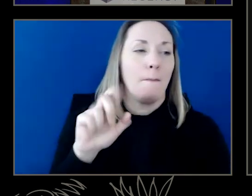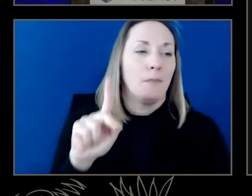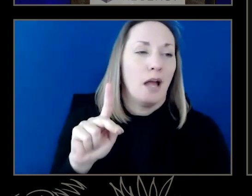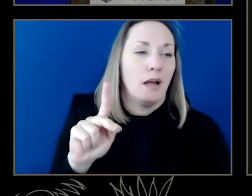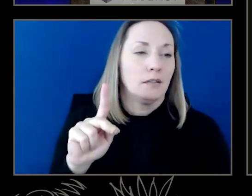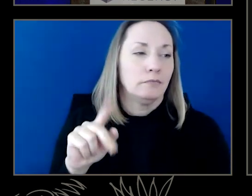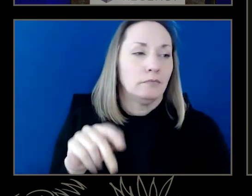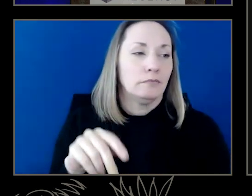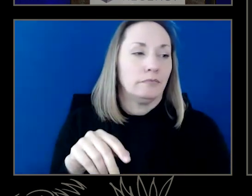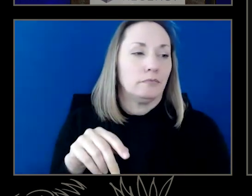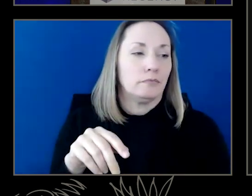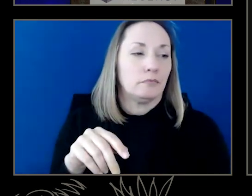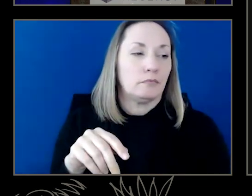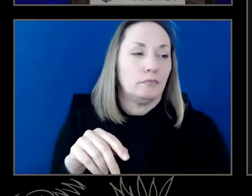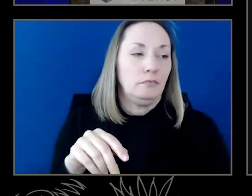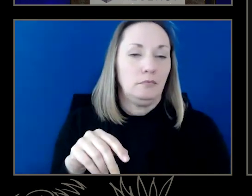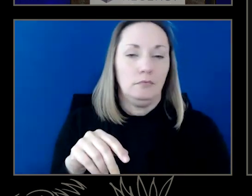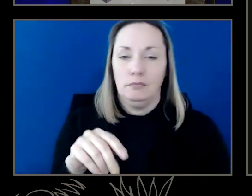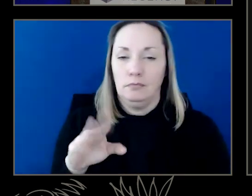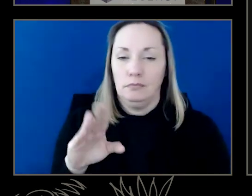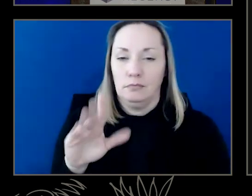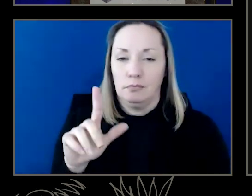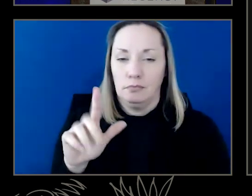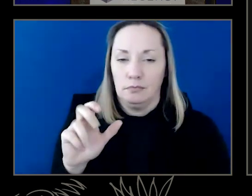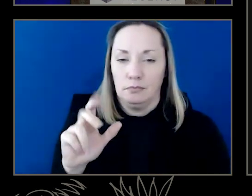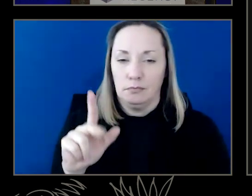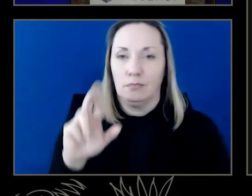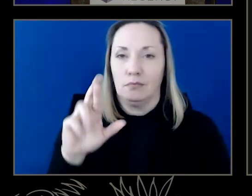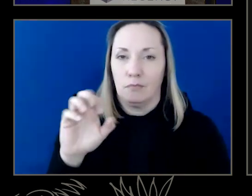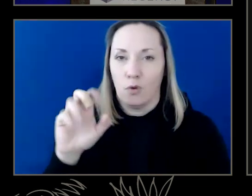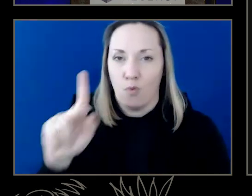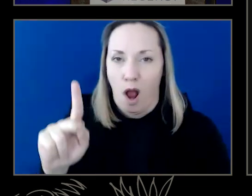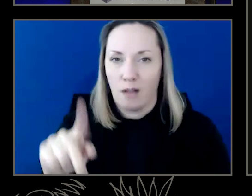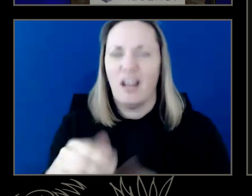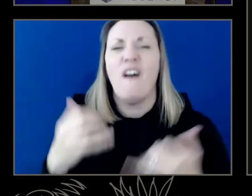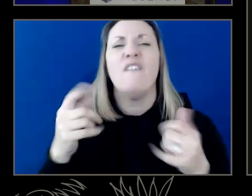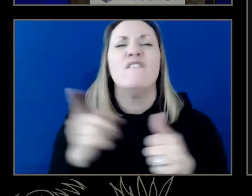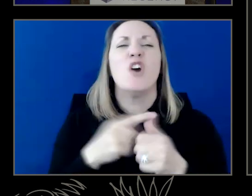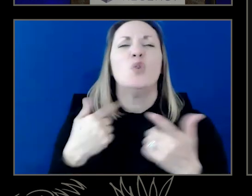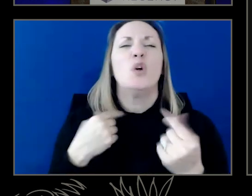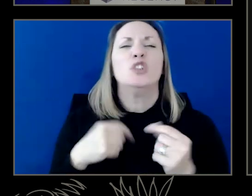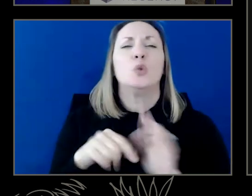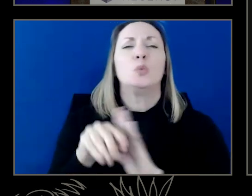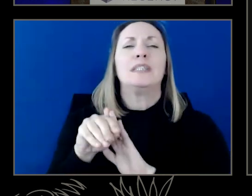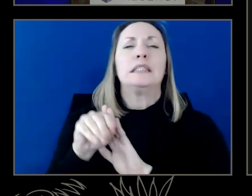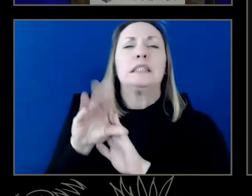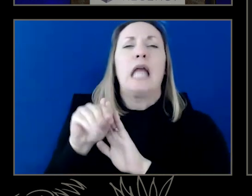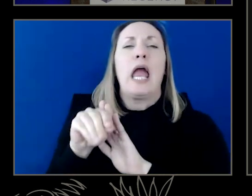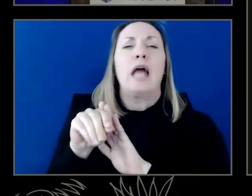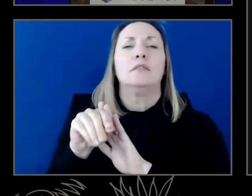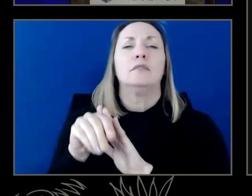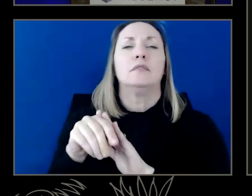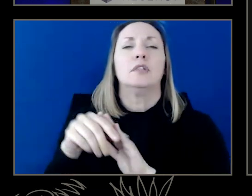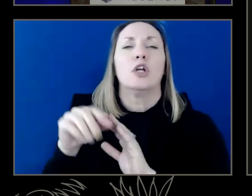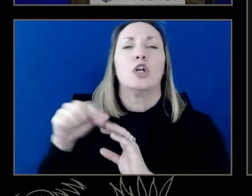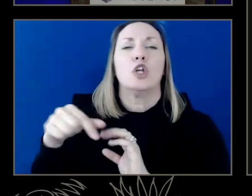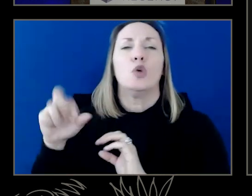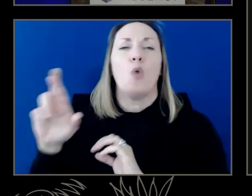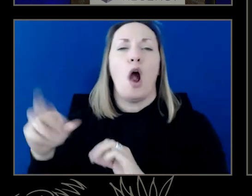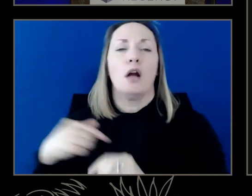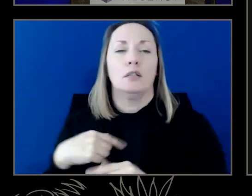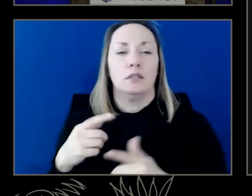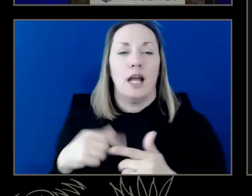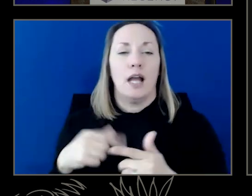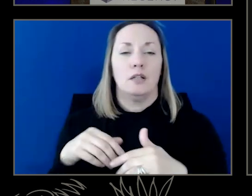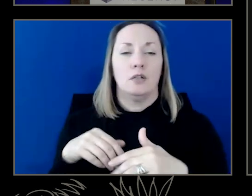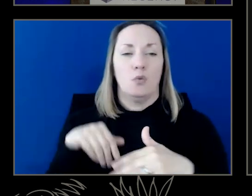let's do a quick icebreaker. If you could please scan this QR code or go to menti.com and enter the